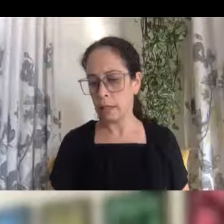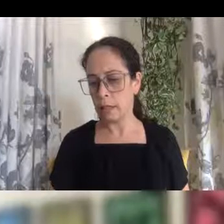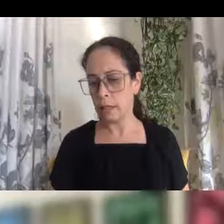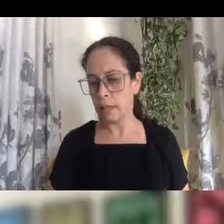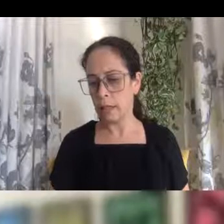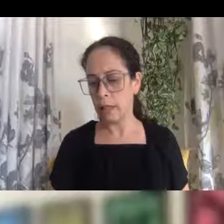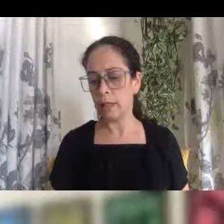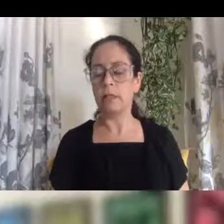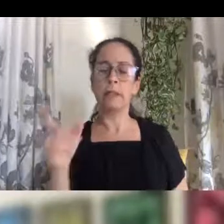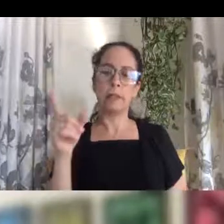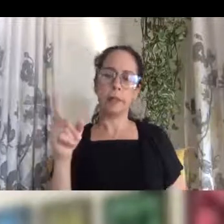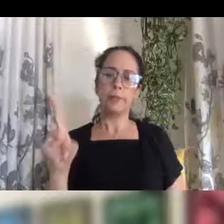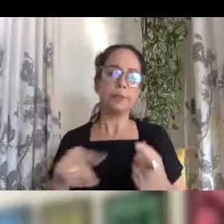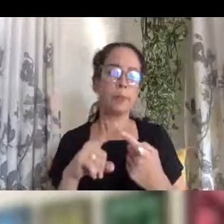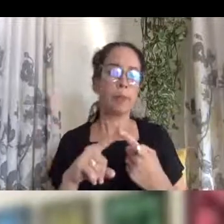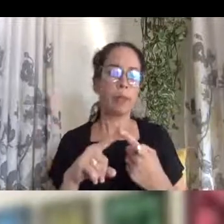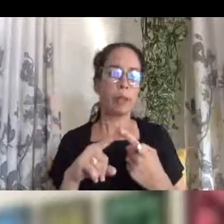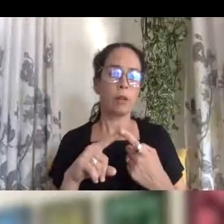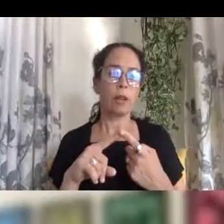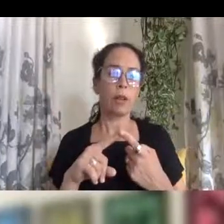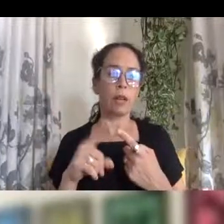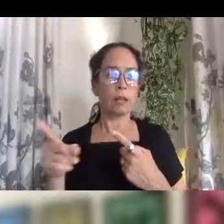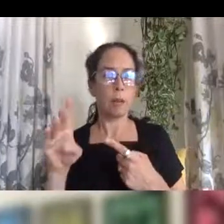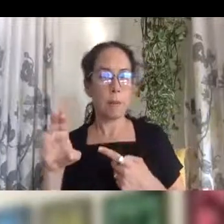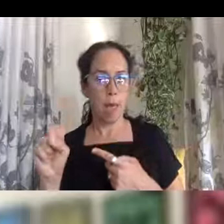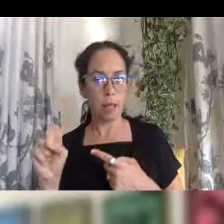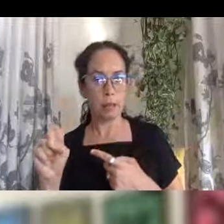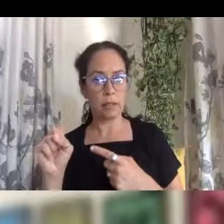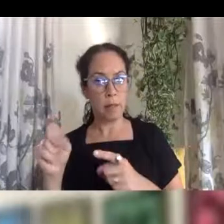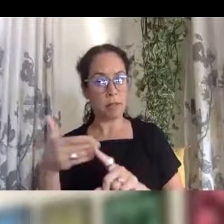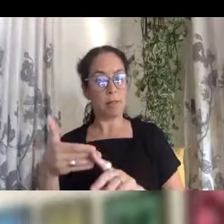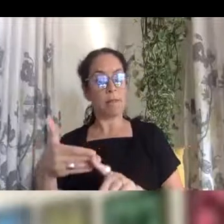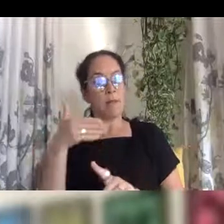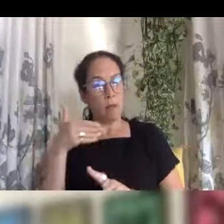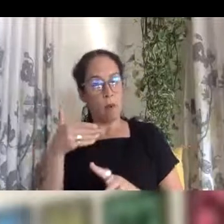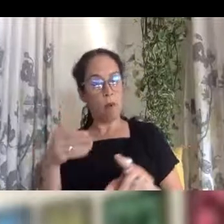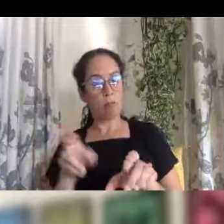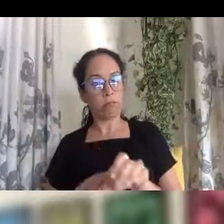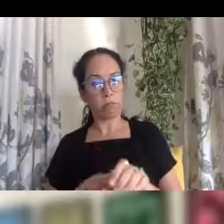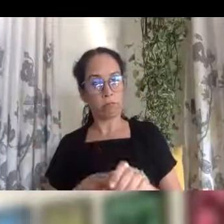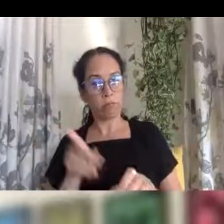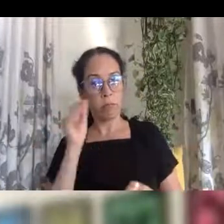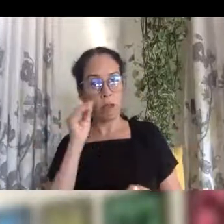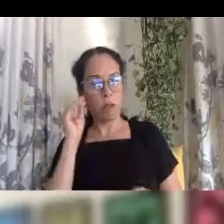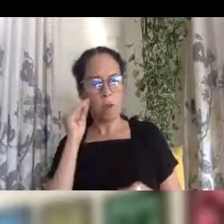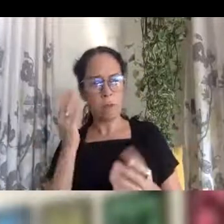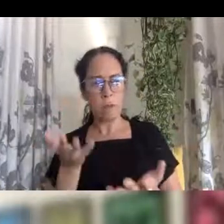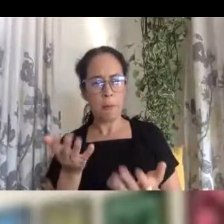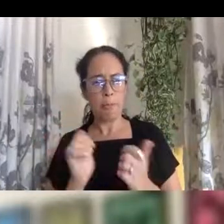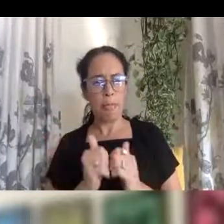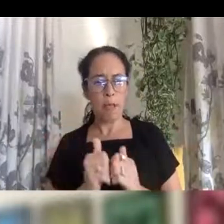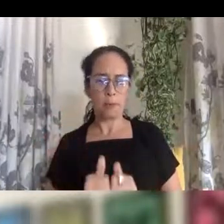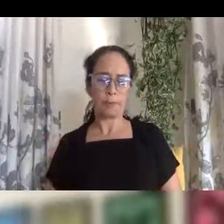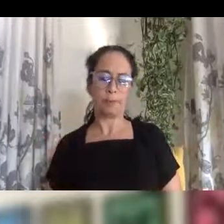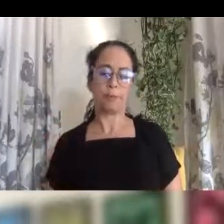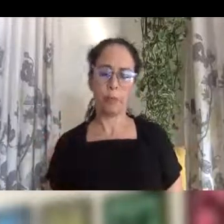So when they're gonna catch the bus, do I need to do the test before she gets in the bus? I need to do it at home? Or how does that work?